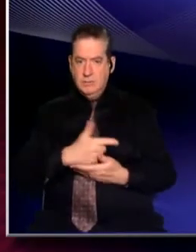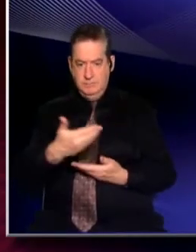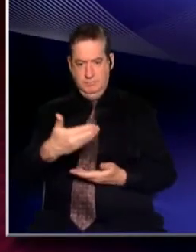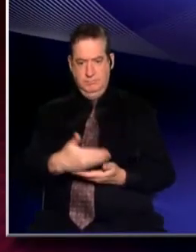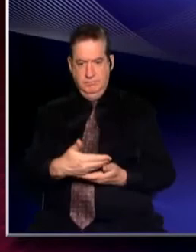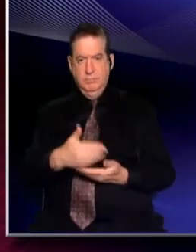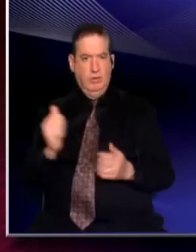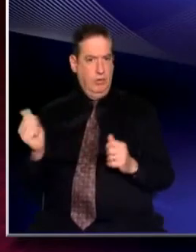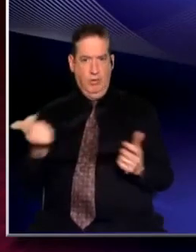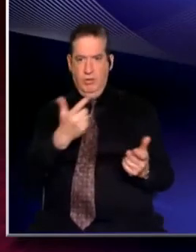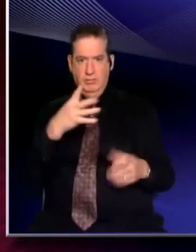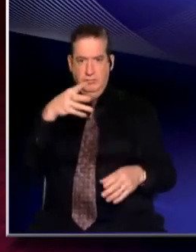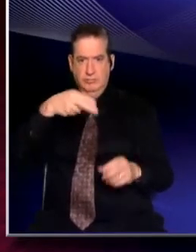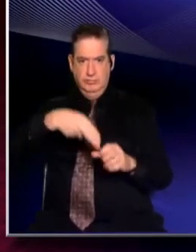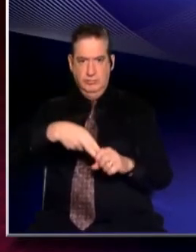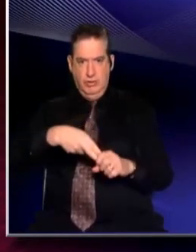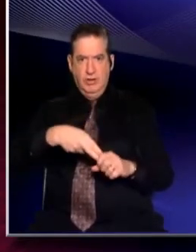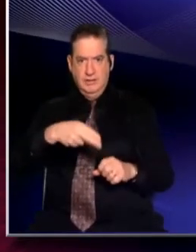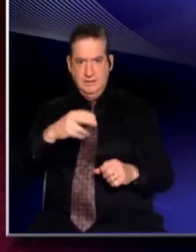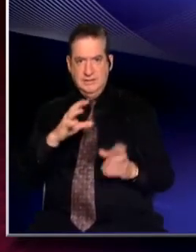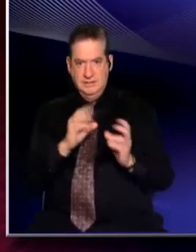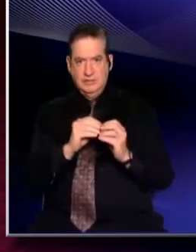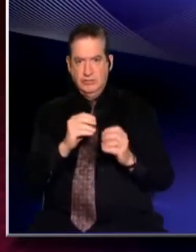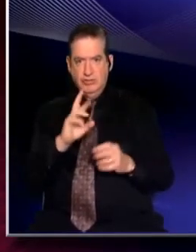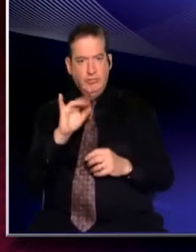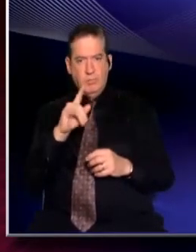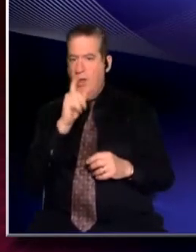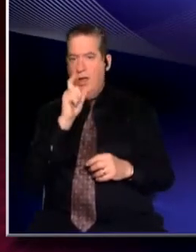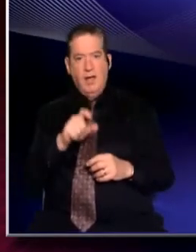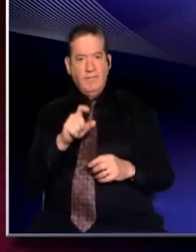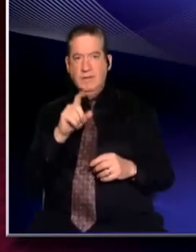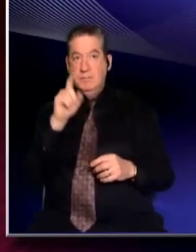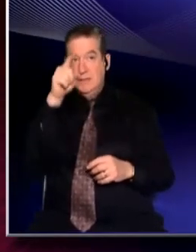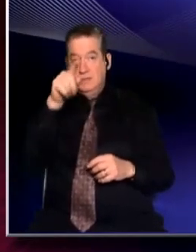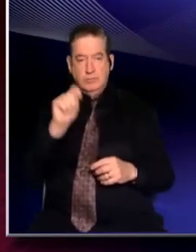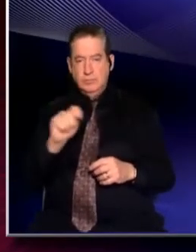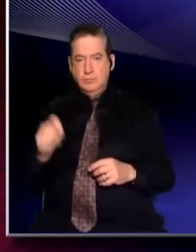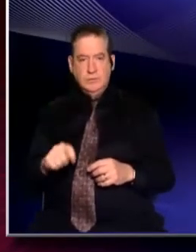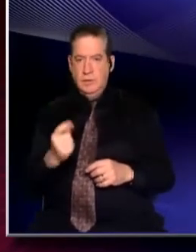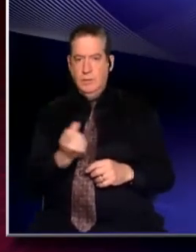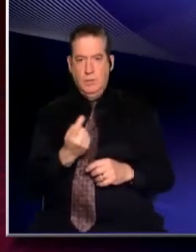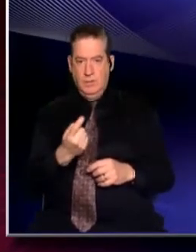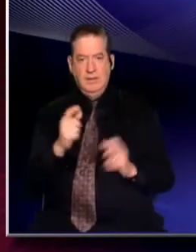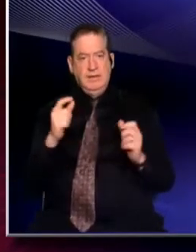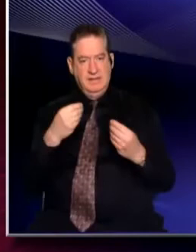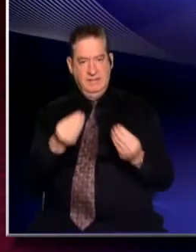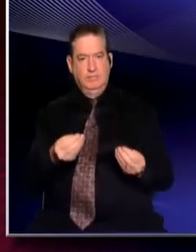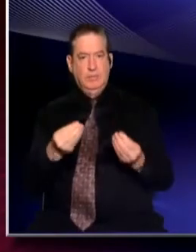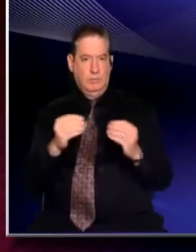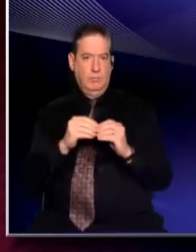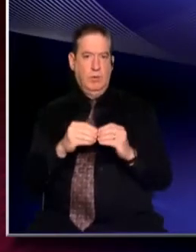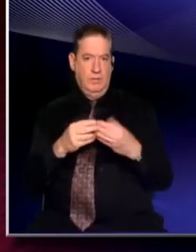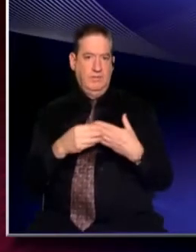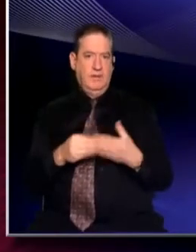could all join the session remotely and not have to be in Tucson only. It gives you more flexibility.